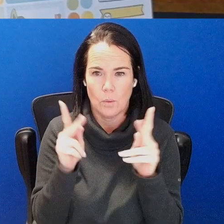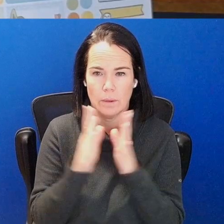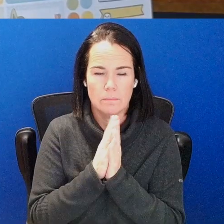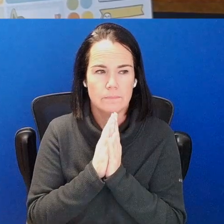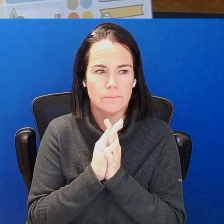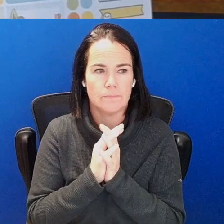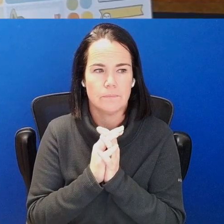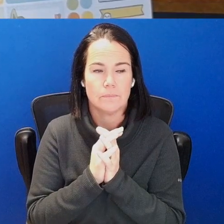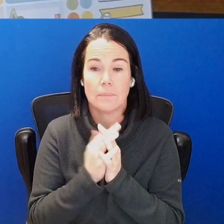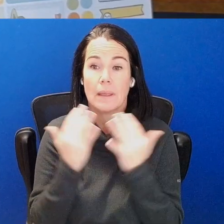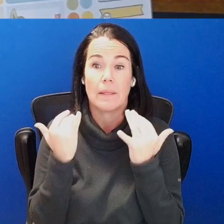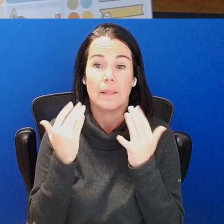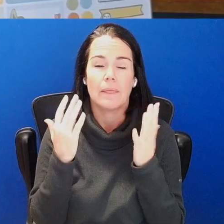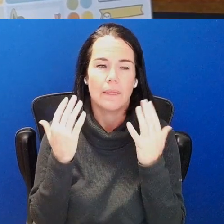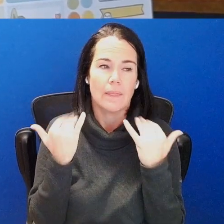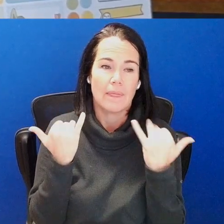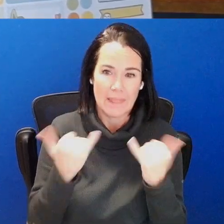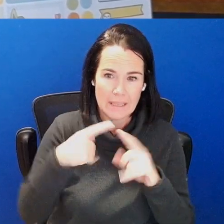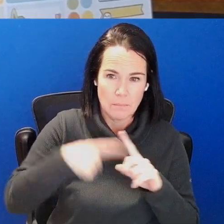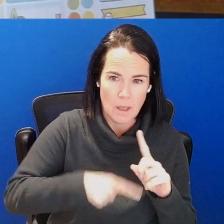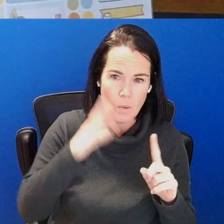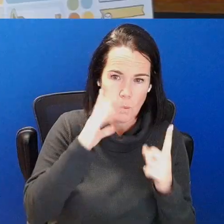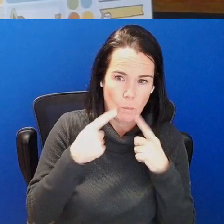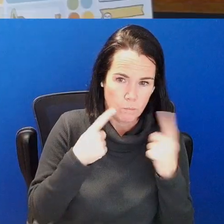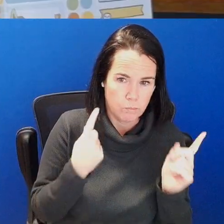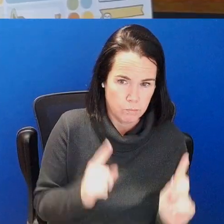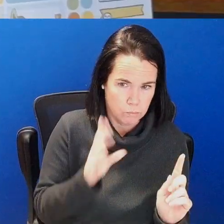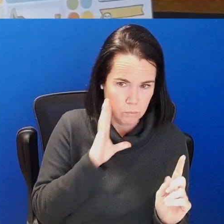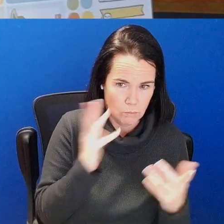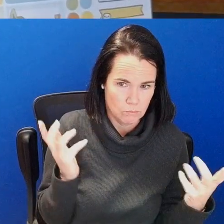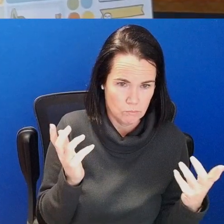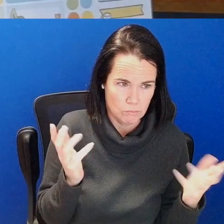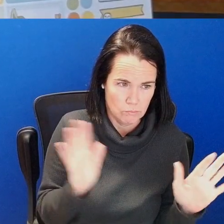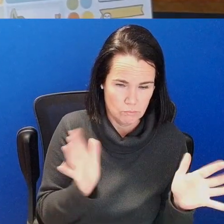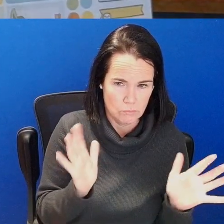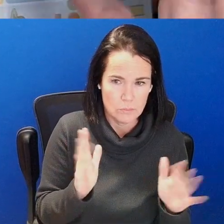okay. This week or this month it will work